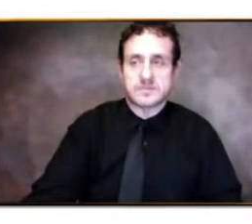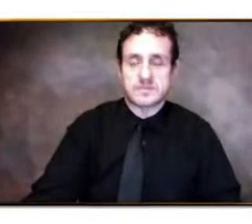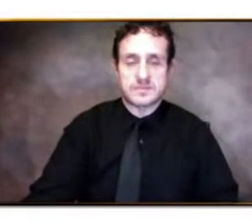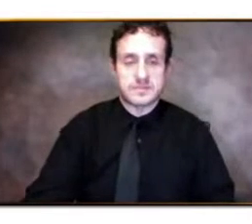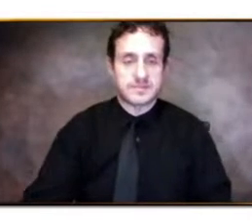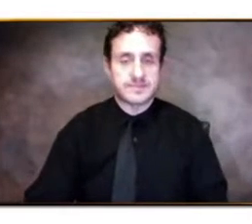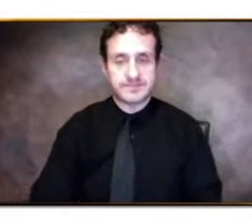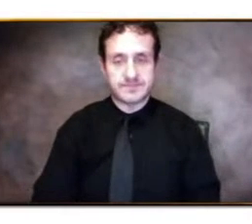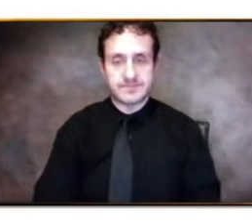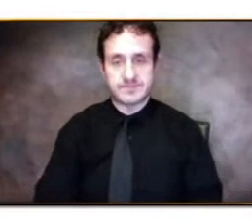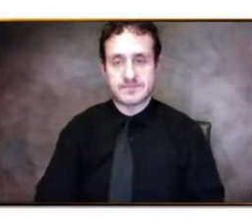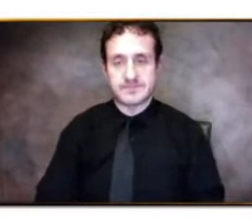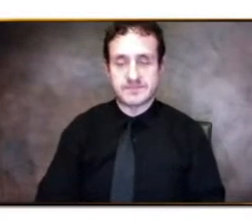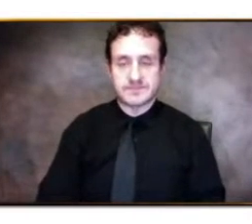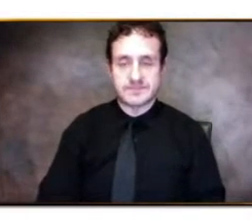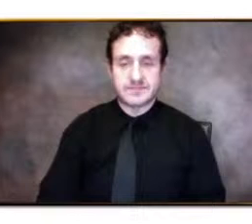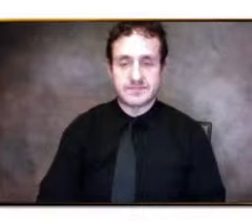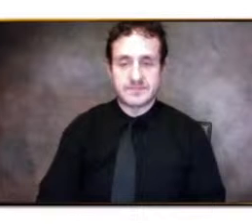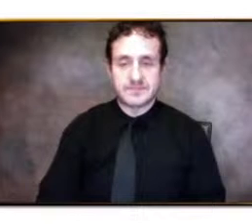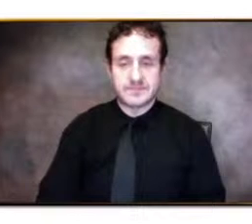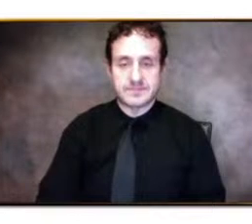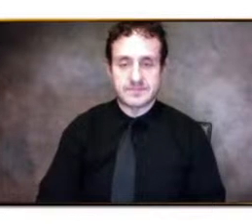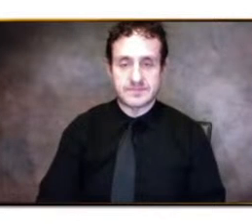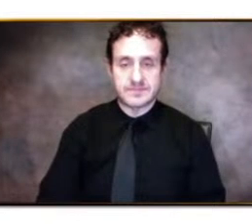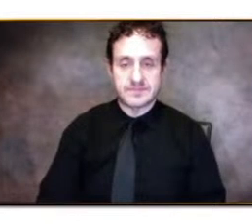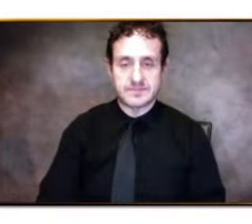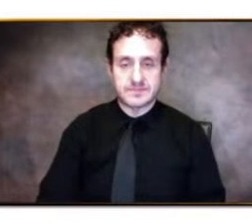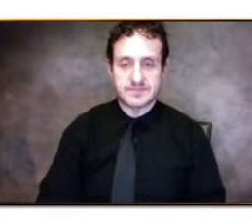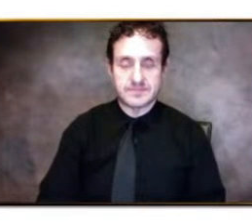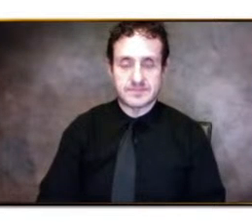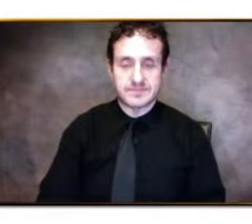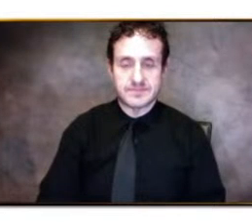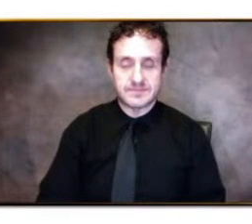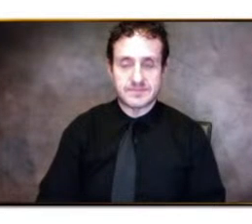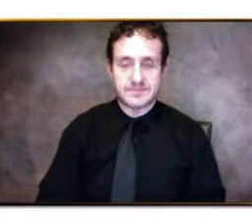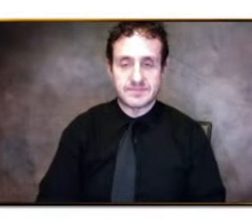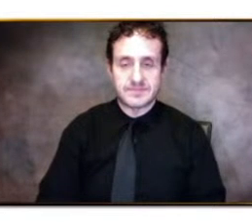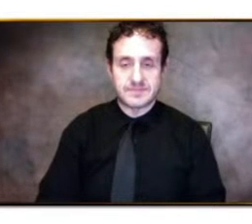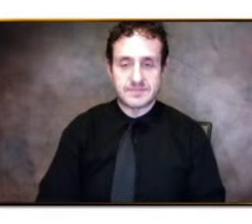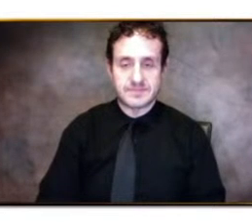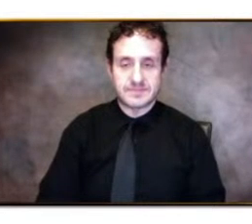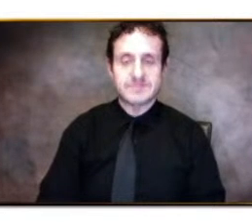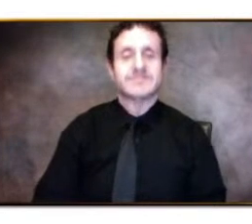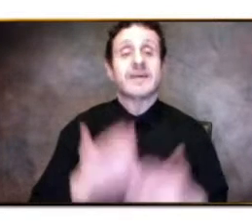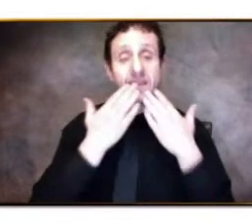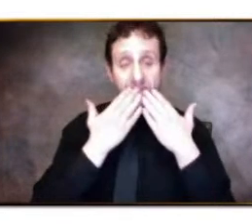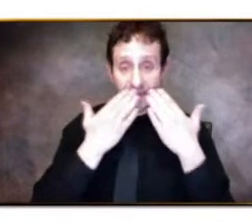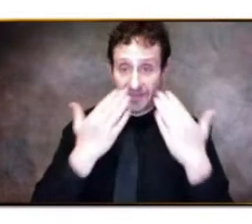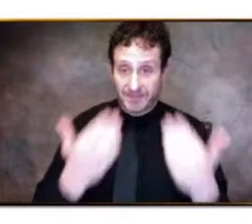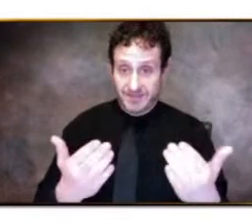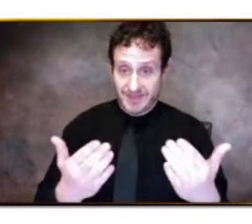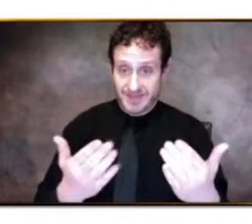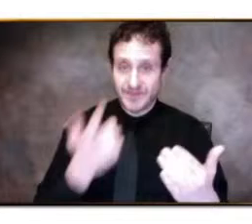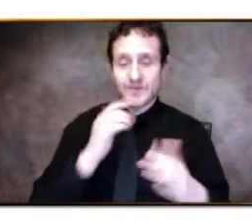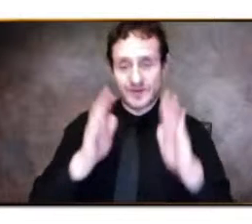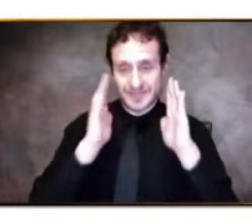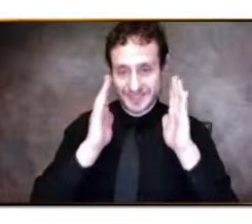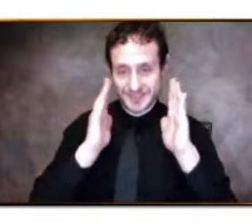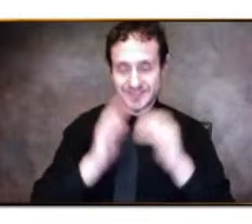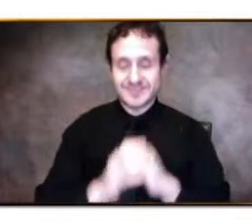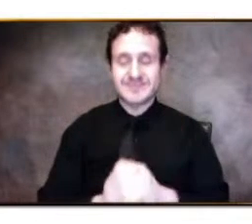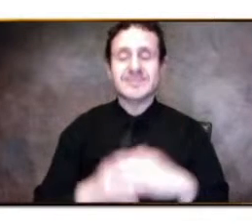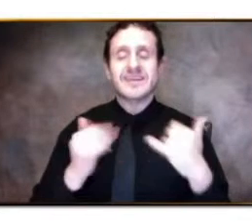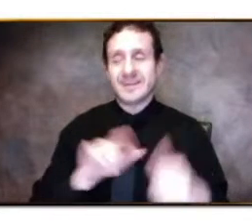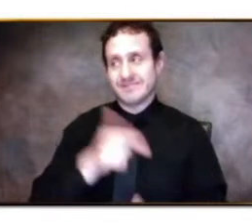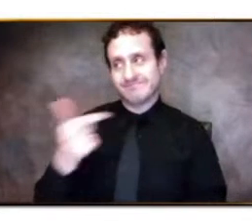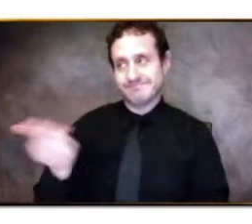lávese las manos. Y también vacúnese contra la influenza. Muchísimas gracias para su apoyo. And with that, I will turn it